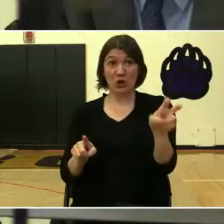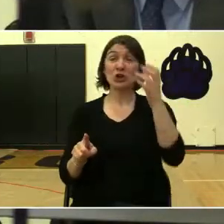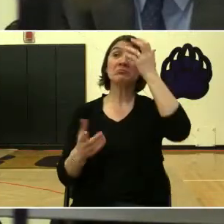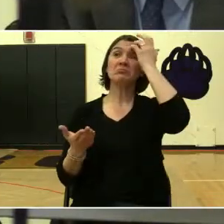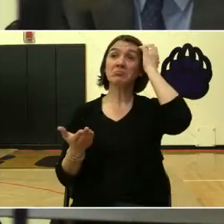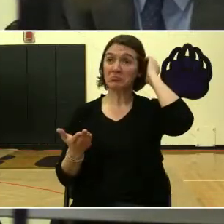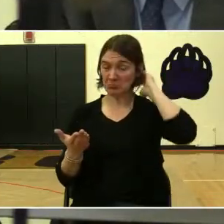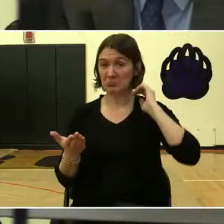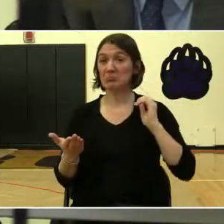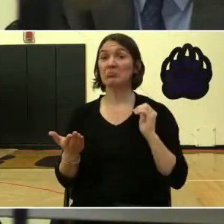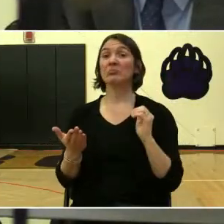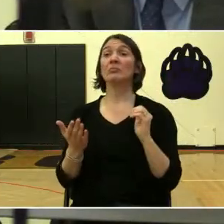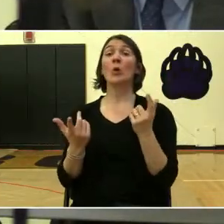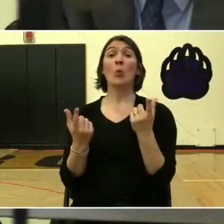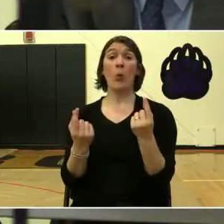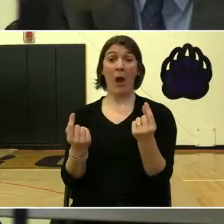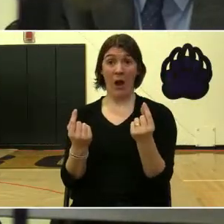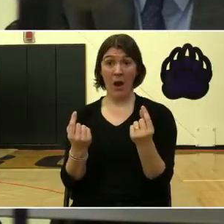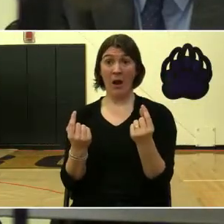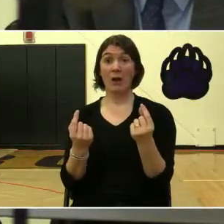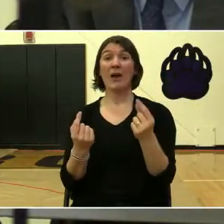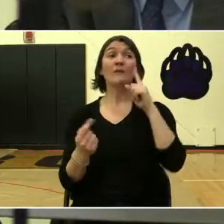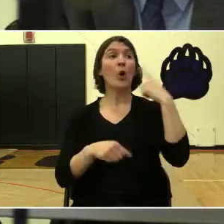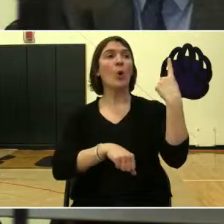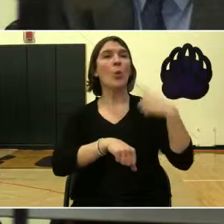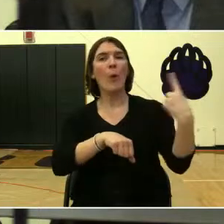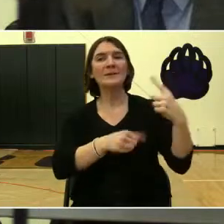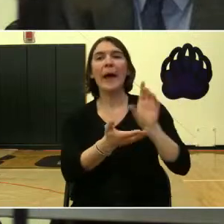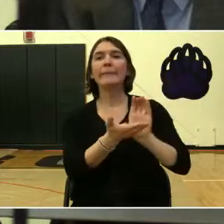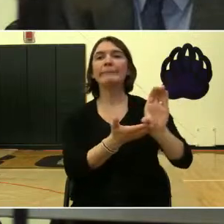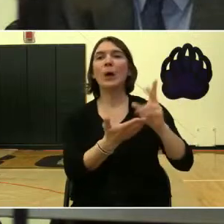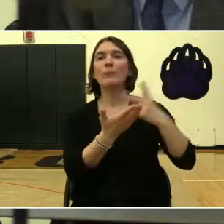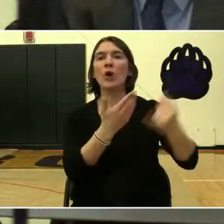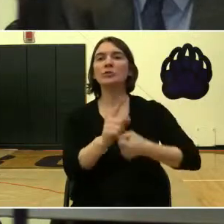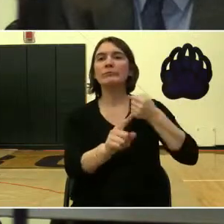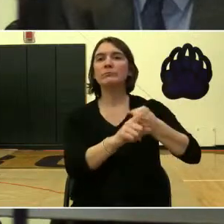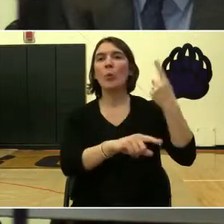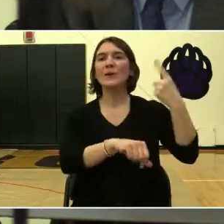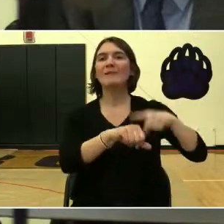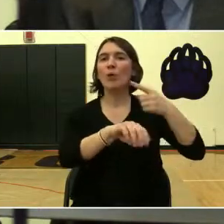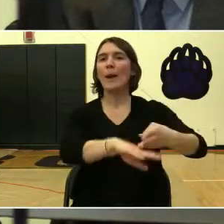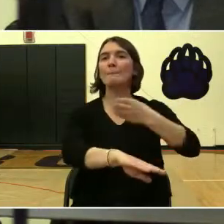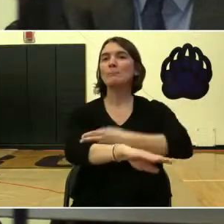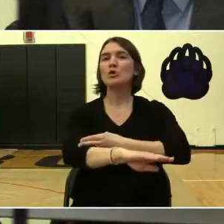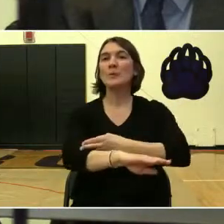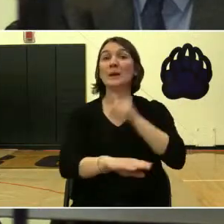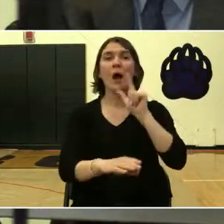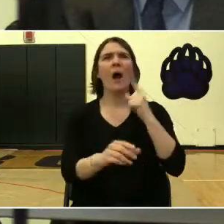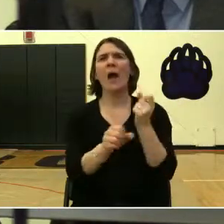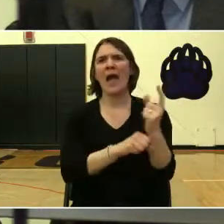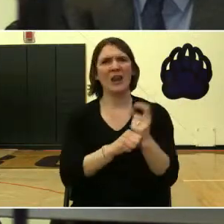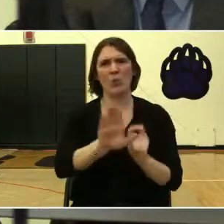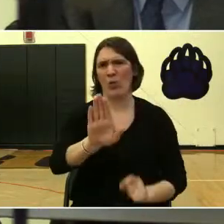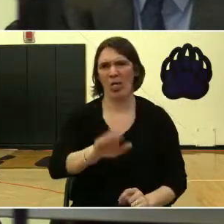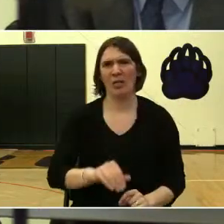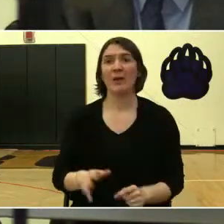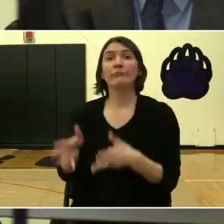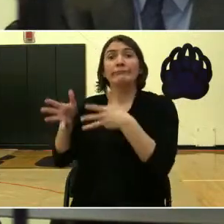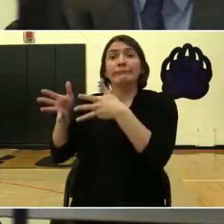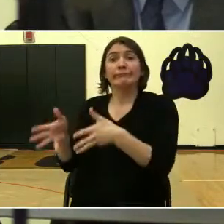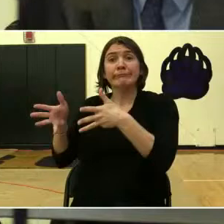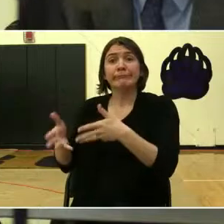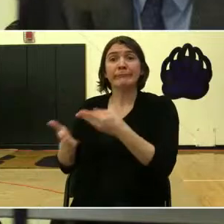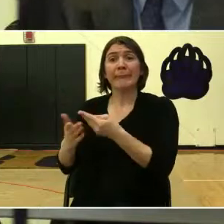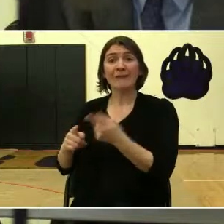matter of course should go towards onetime investments in improvements because it's left it's leftover